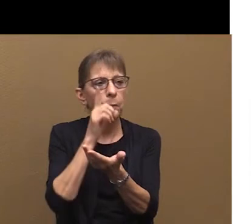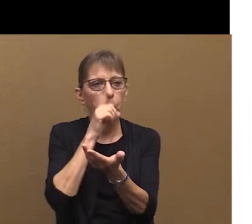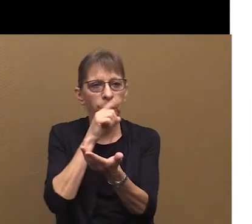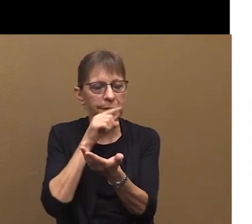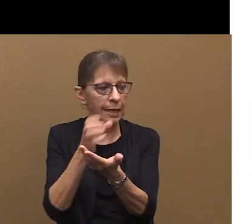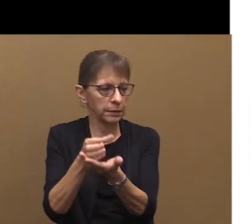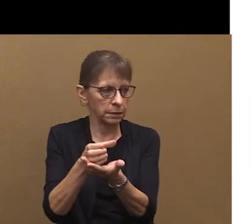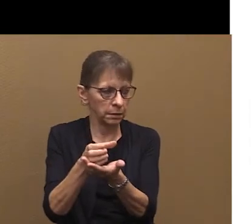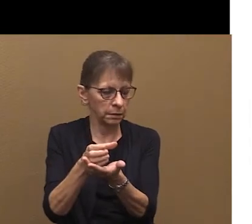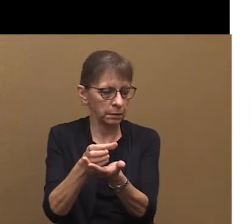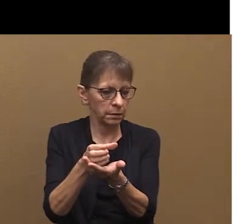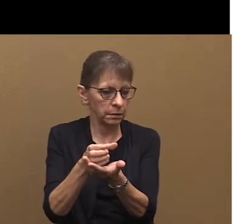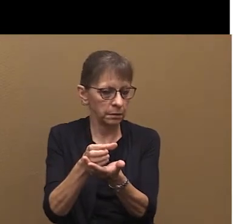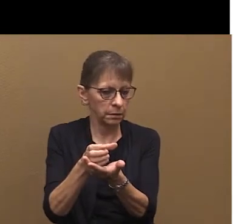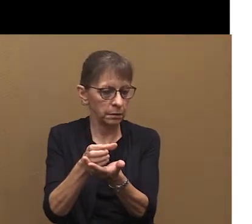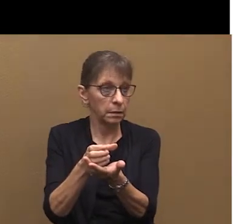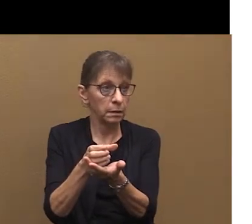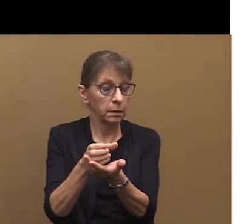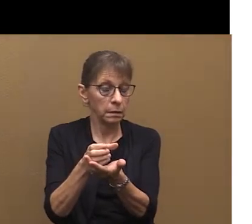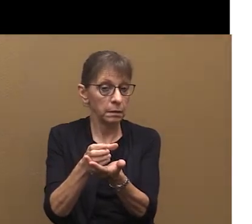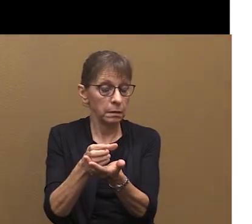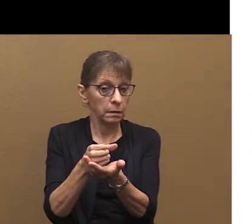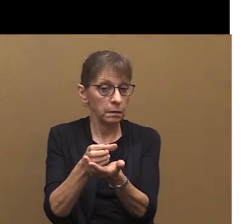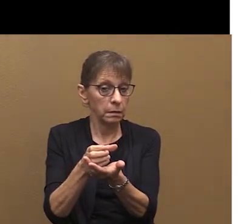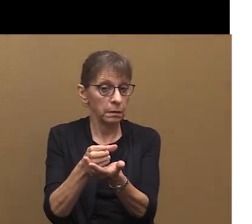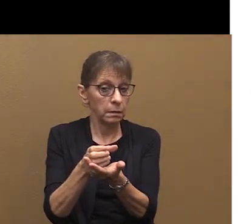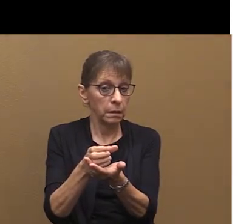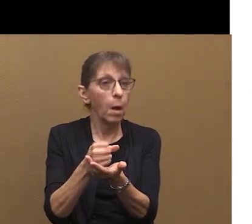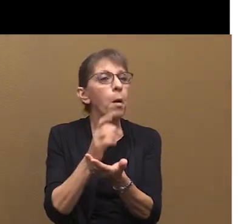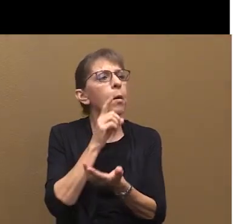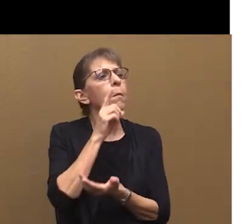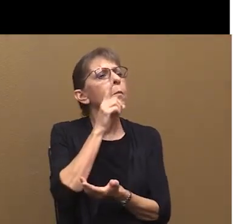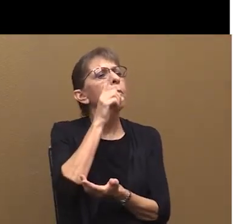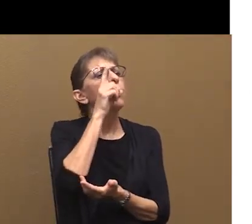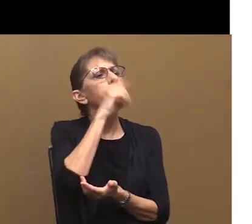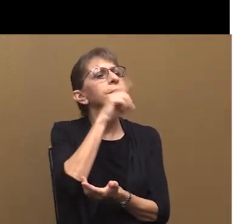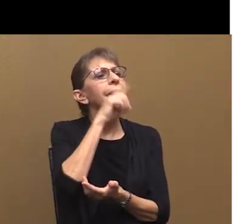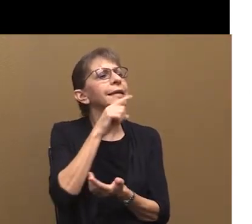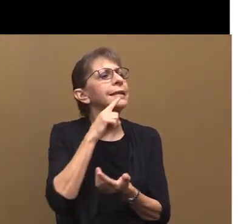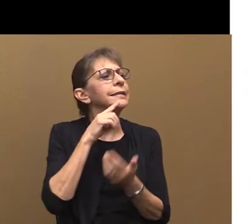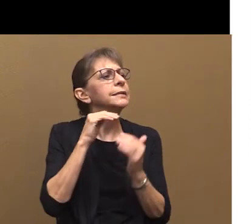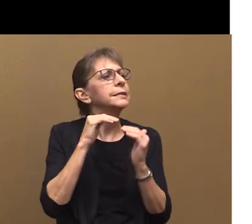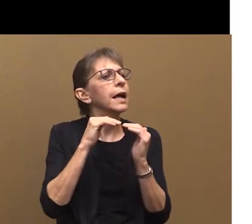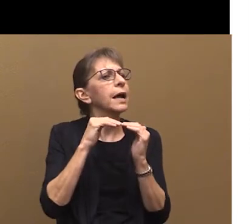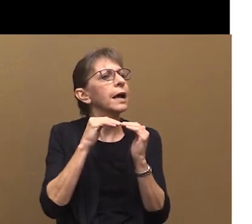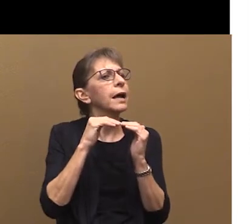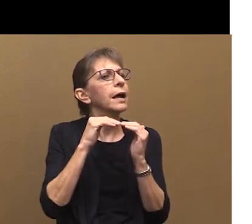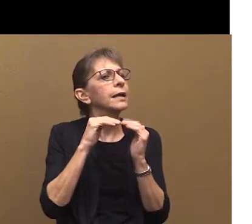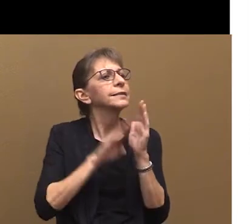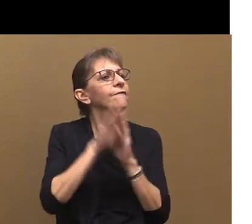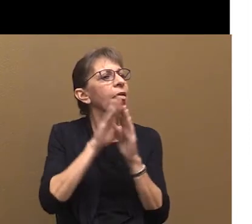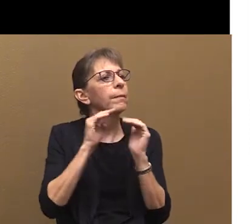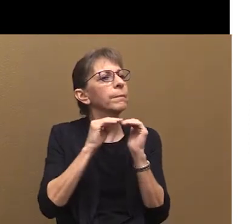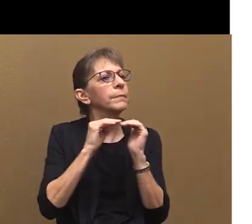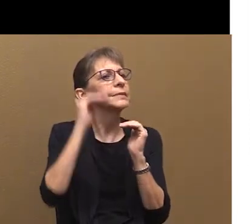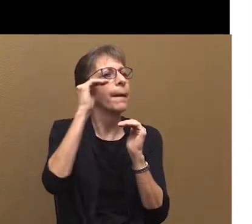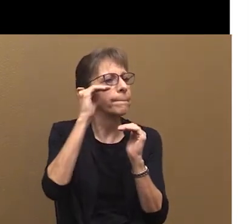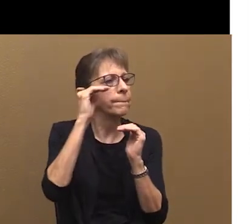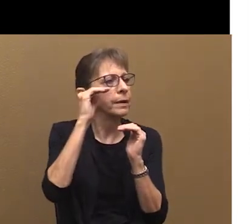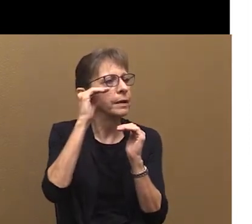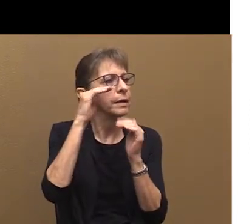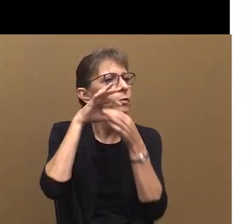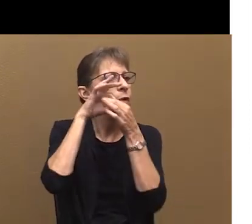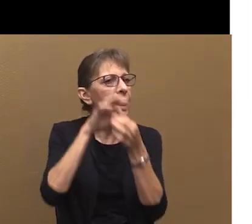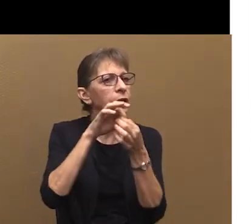pretend thing, and pretending is a kind of a step to developing theory of